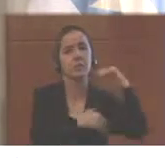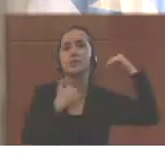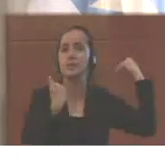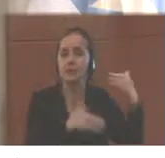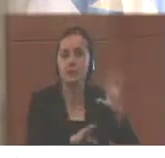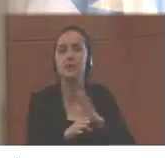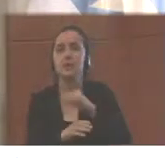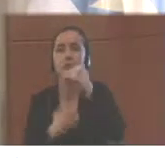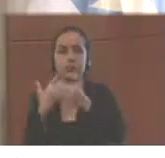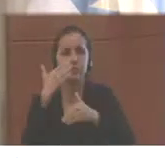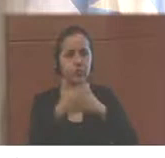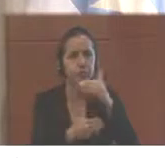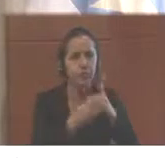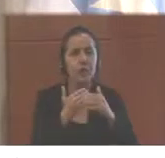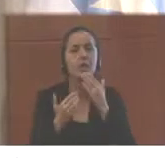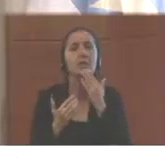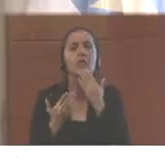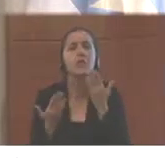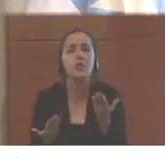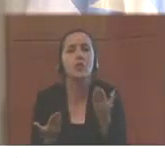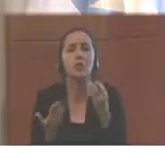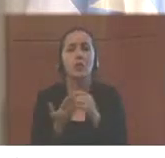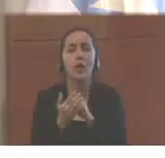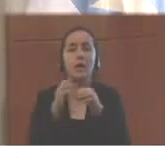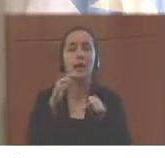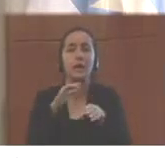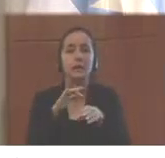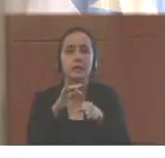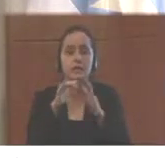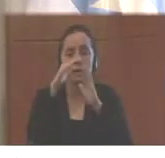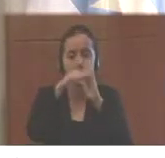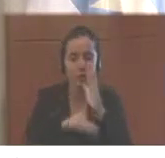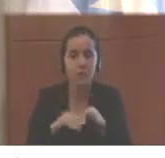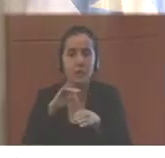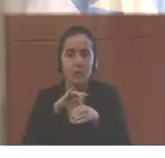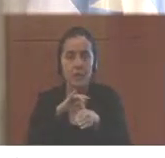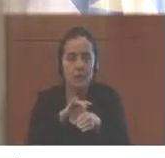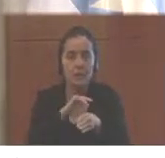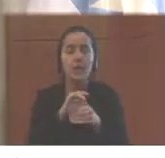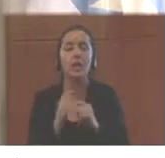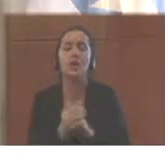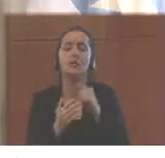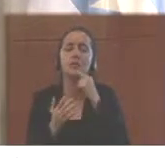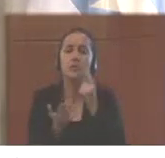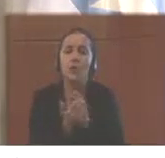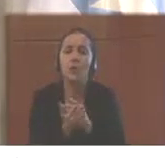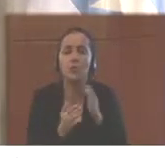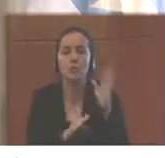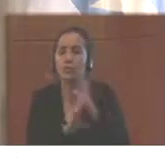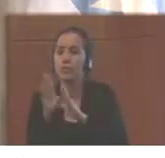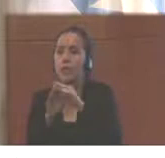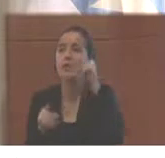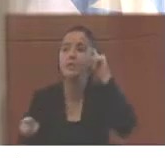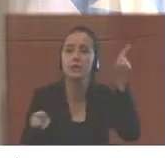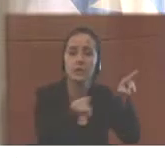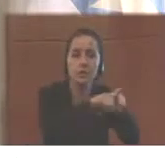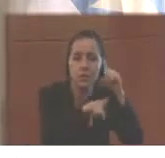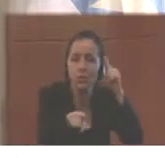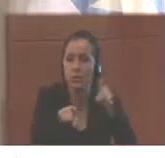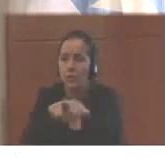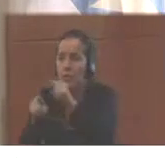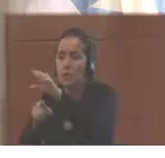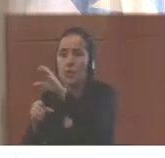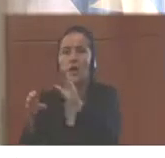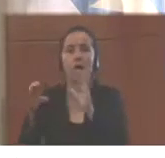supported by the government of Trinidad and Tobago. General issues have emerged due to poor institutional arrangements and outdated legislation. To add to these